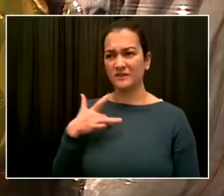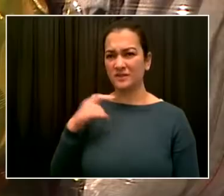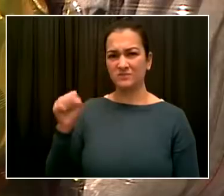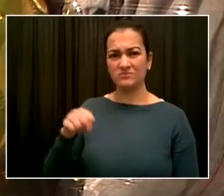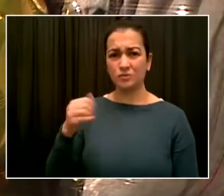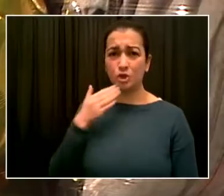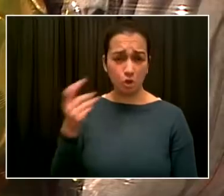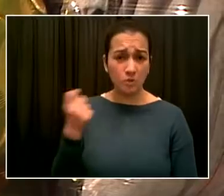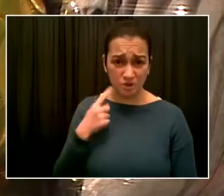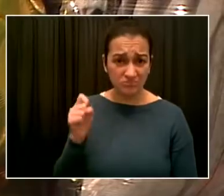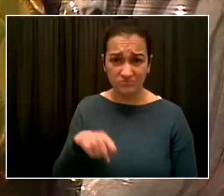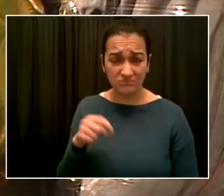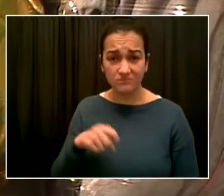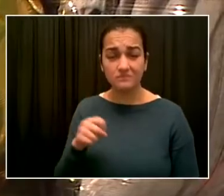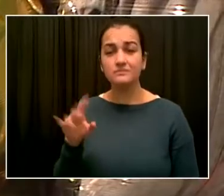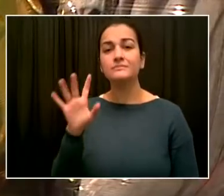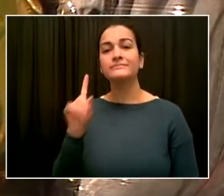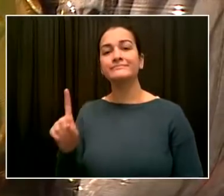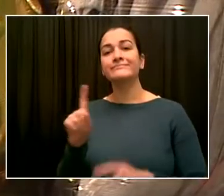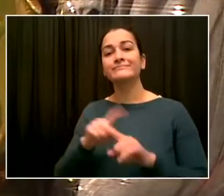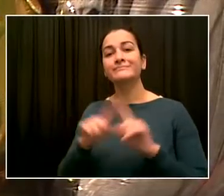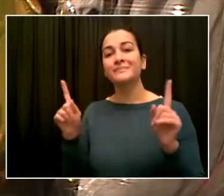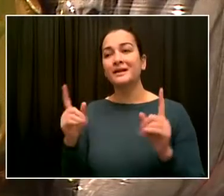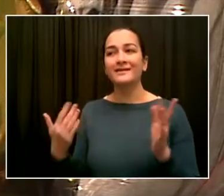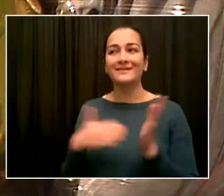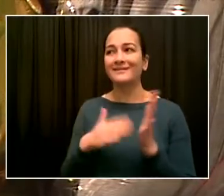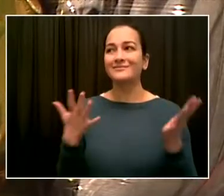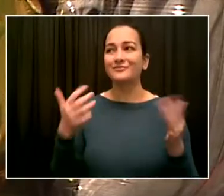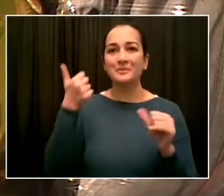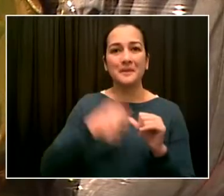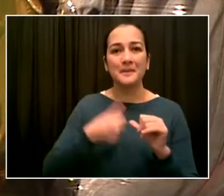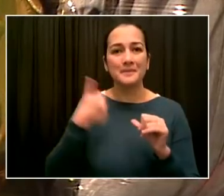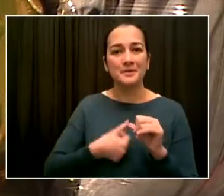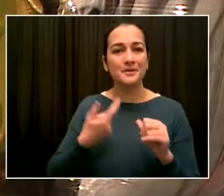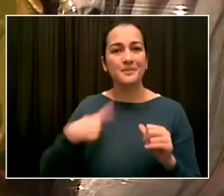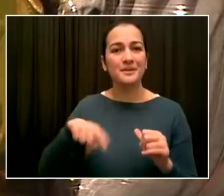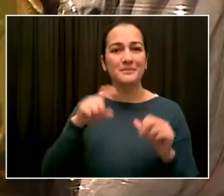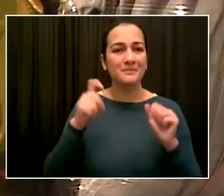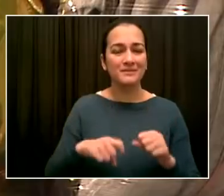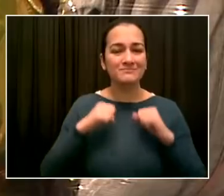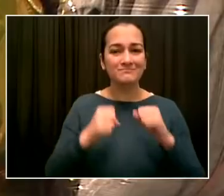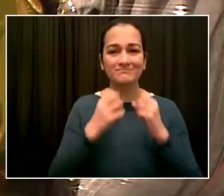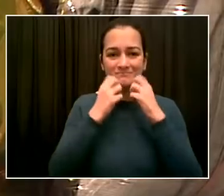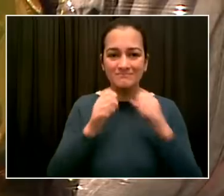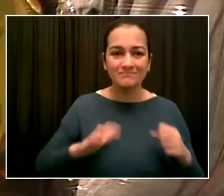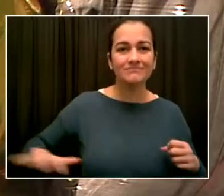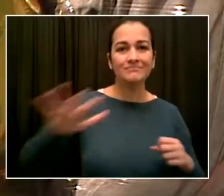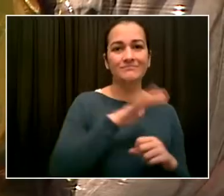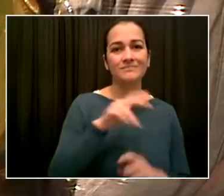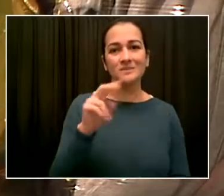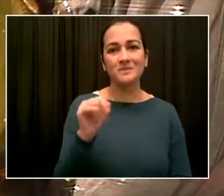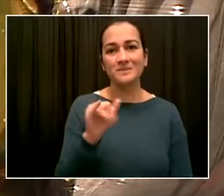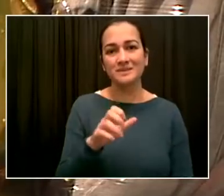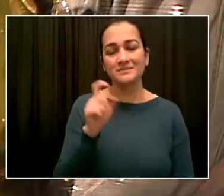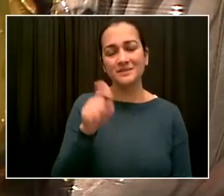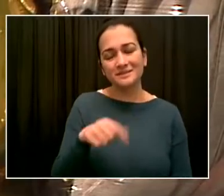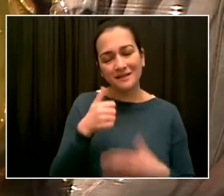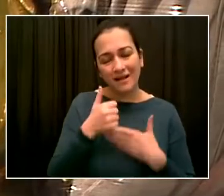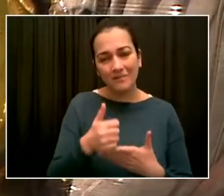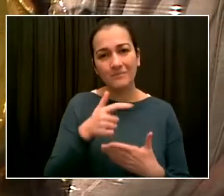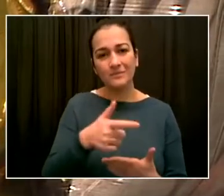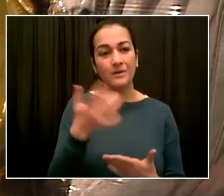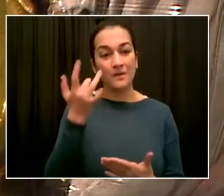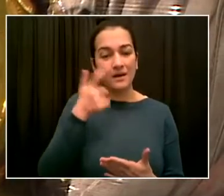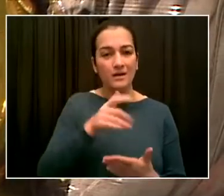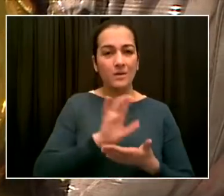was protecting people and moving us out of the COVID era, and I'm thrilled. I mean, fire department right now, when you combine